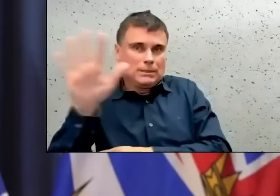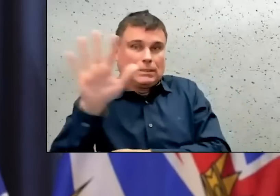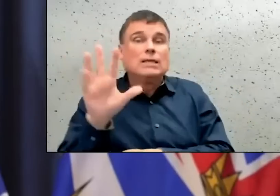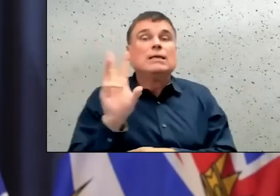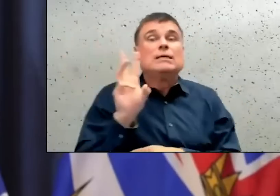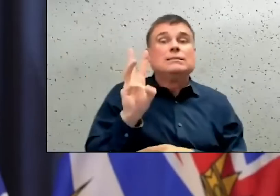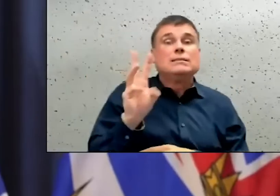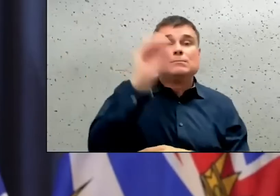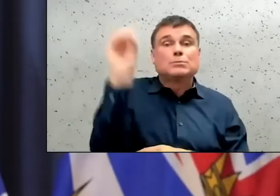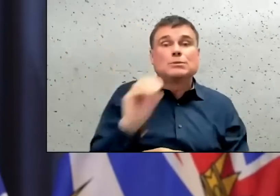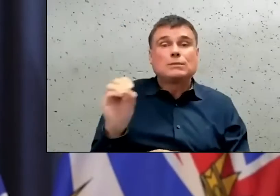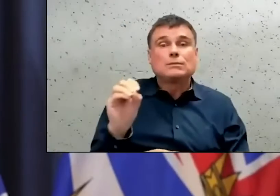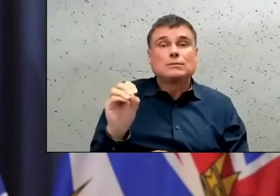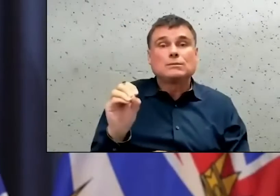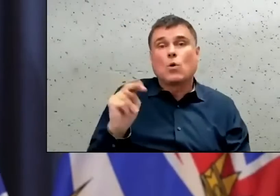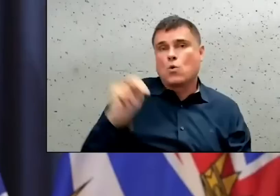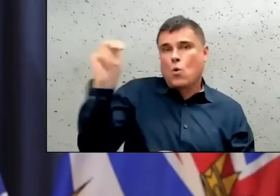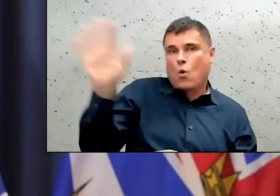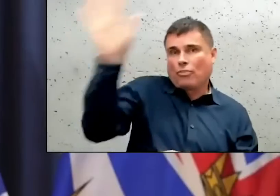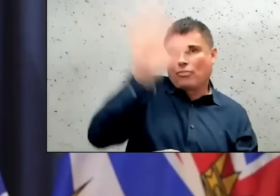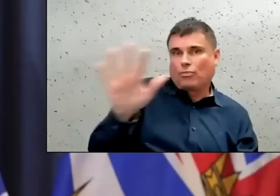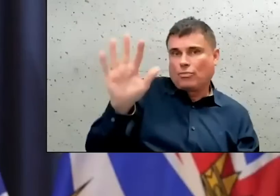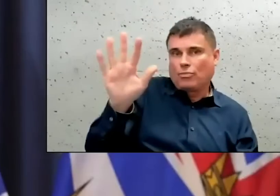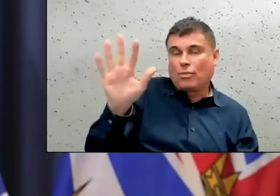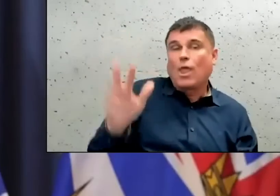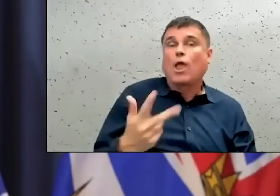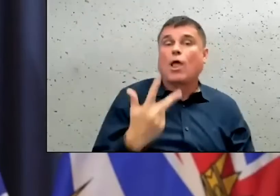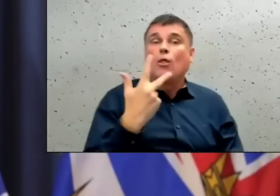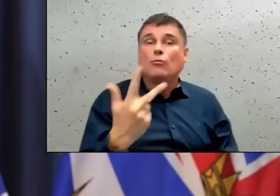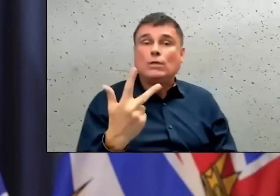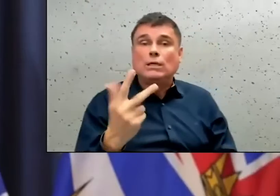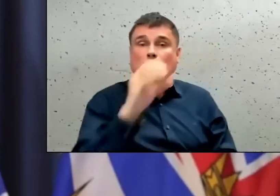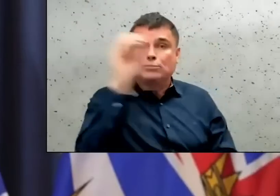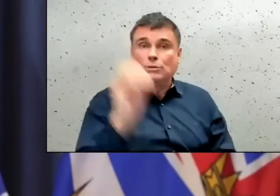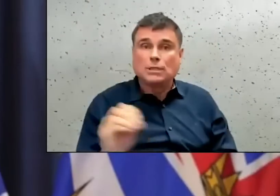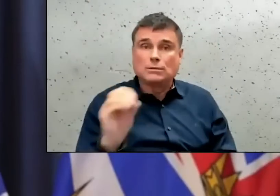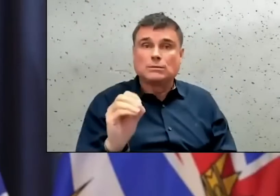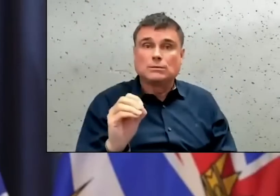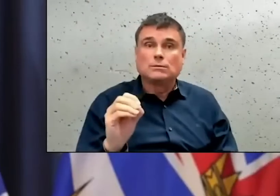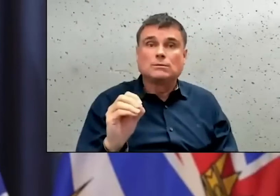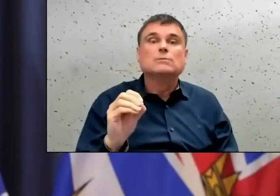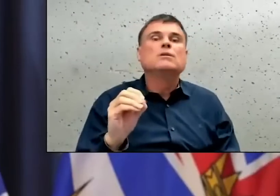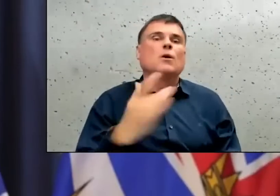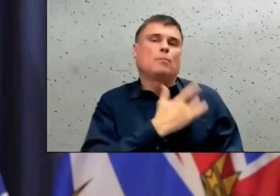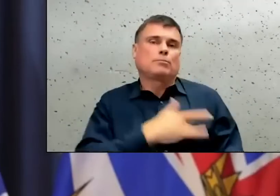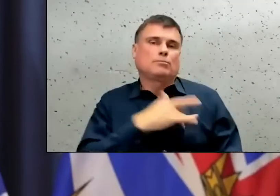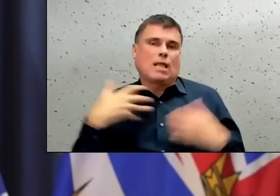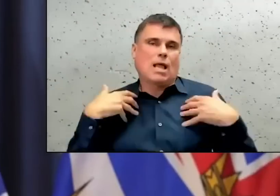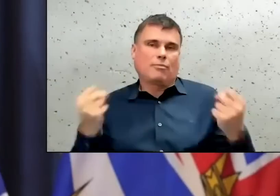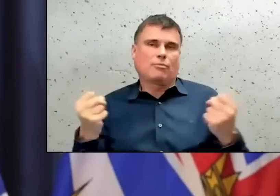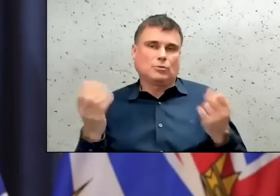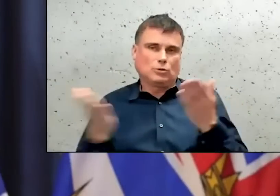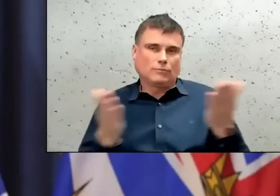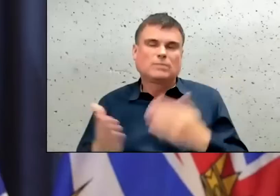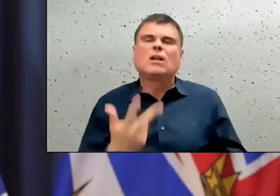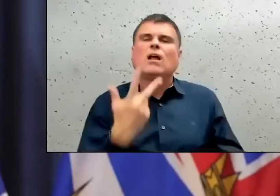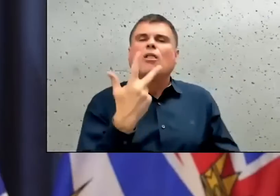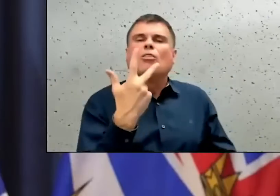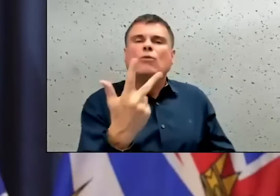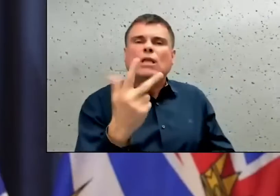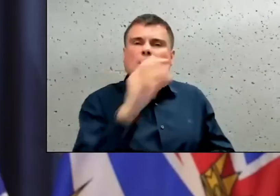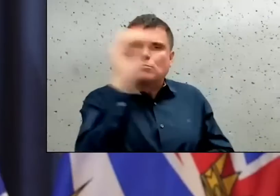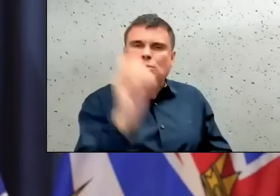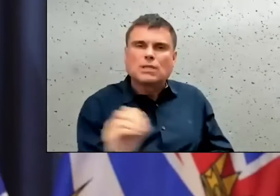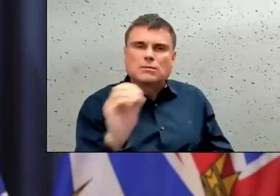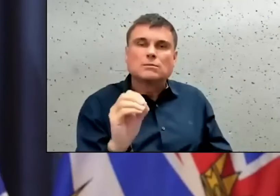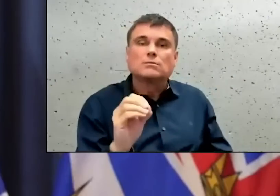Health, 3% in the Provincial Health Services Authority, 3% in Vancouver Coastal Health, and 5%